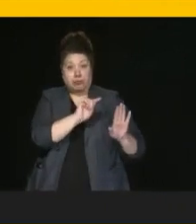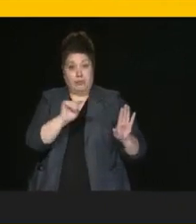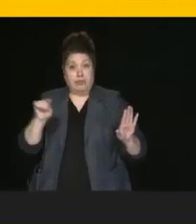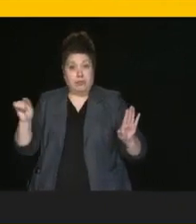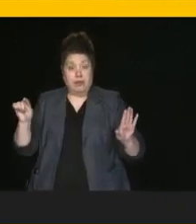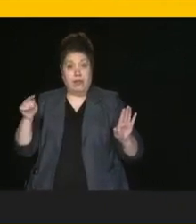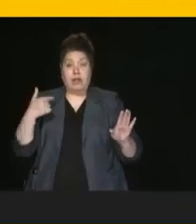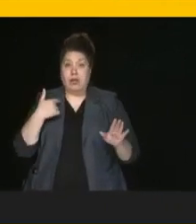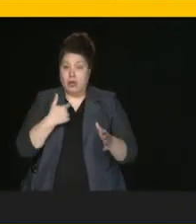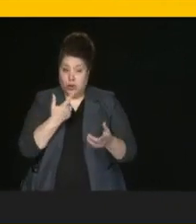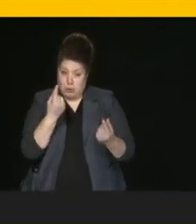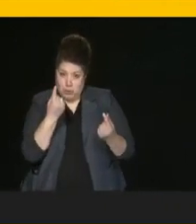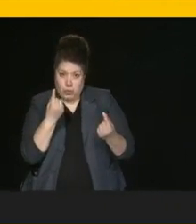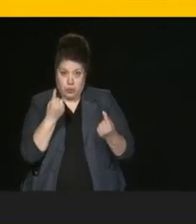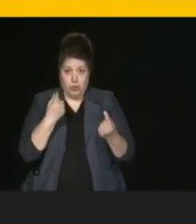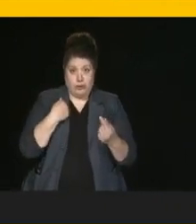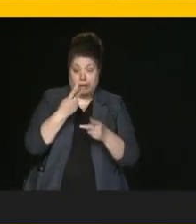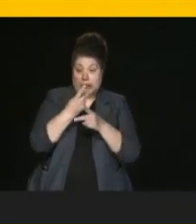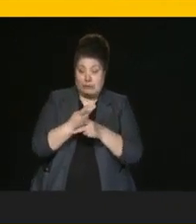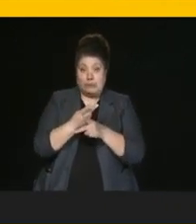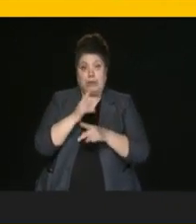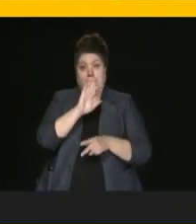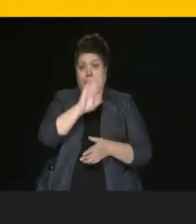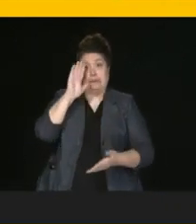on the path of epidemic control.